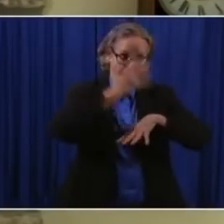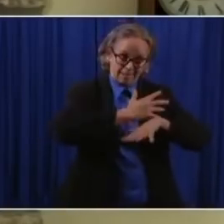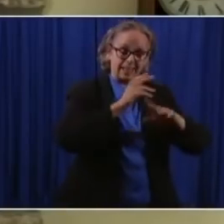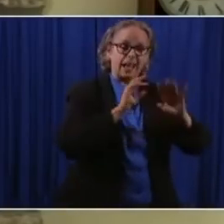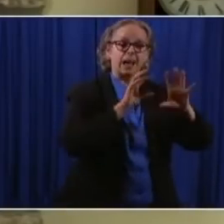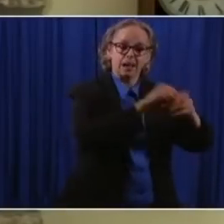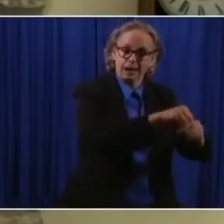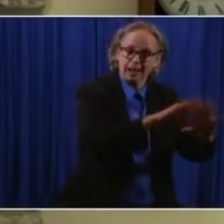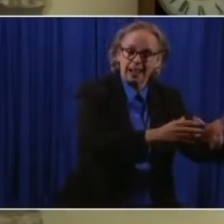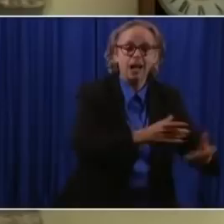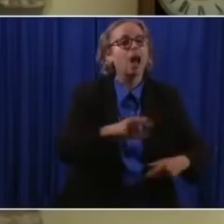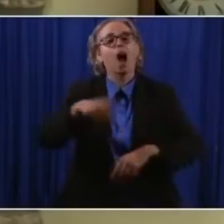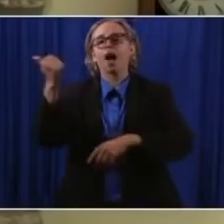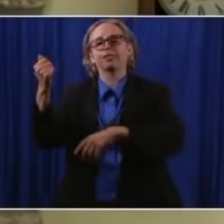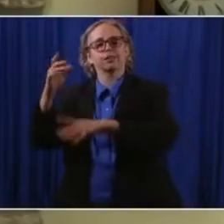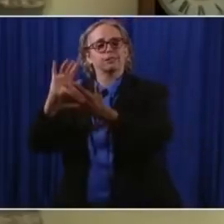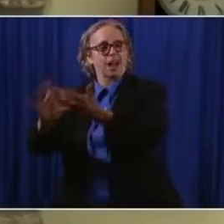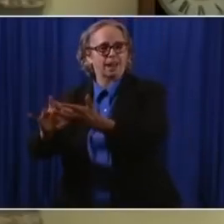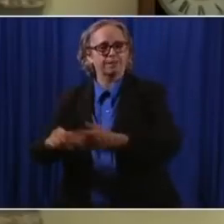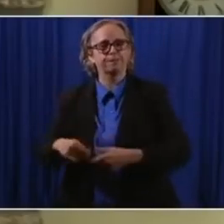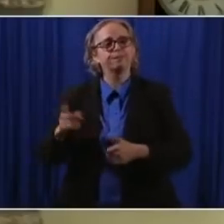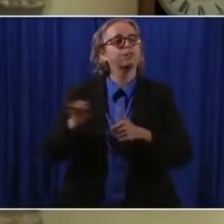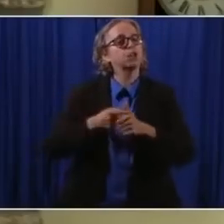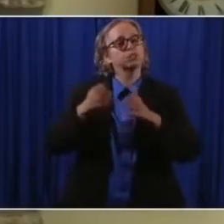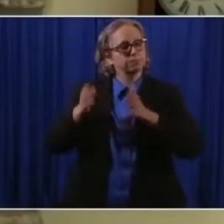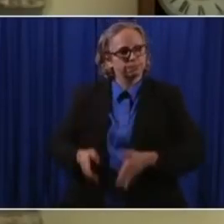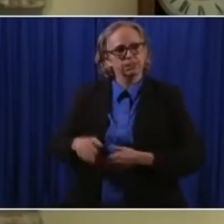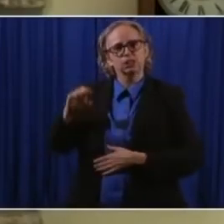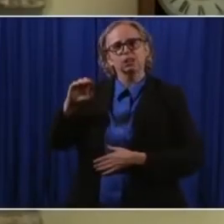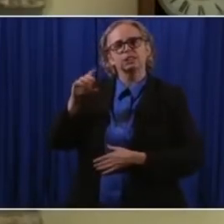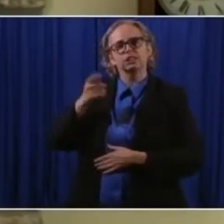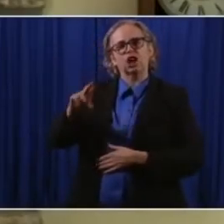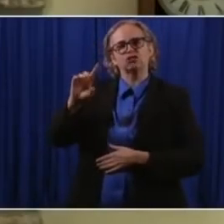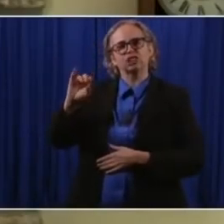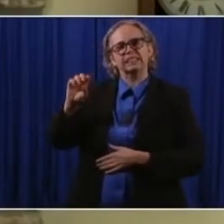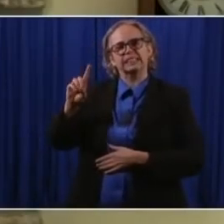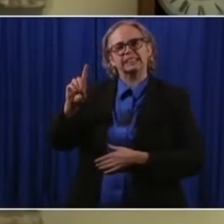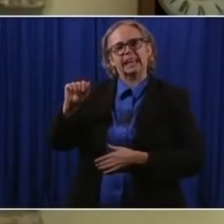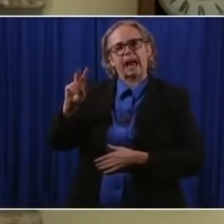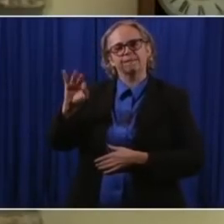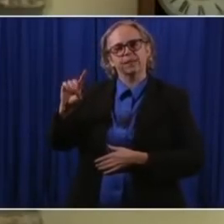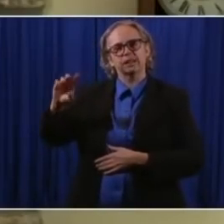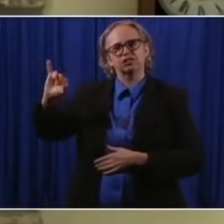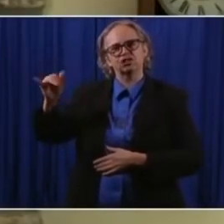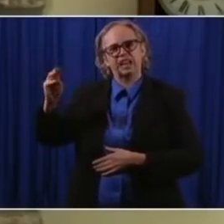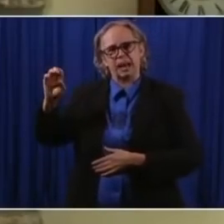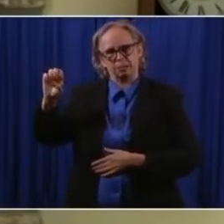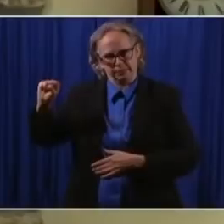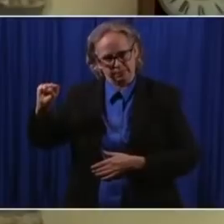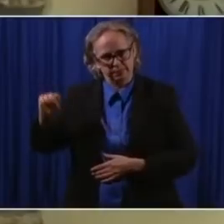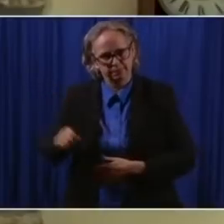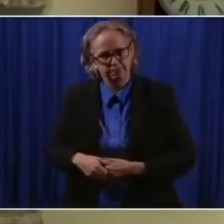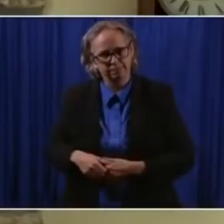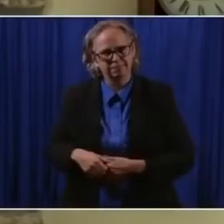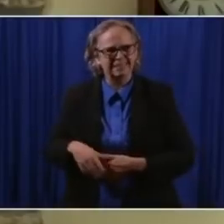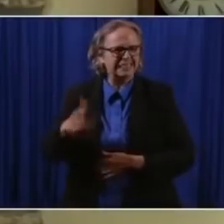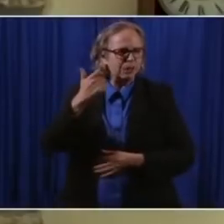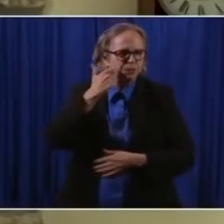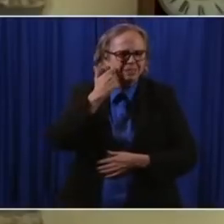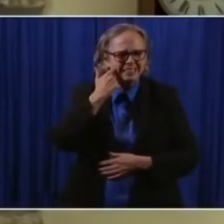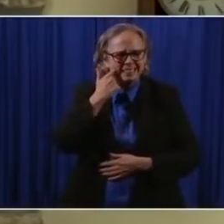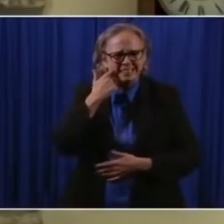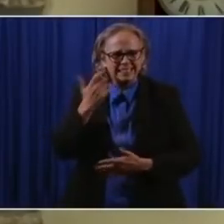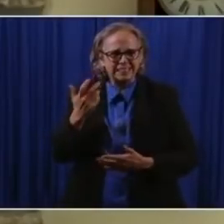welcome Dr. David James. Dr. James recently celebrated his 12th year as superintendent